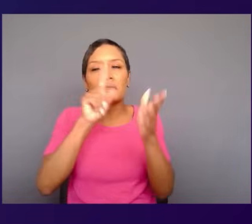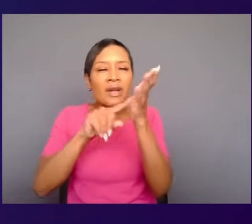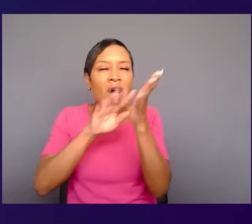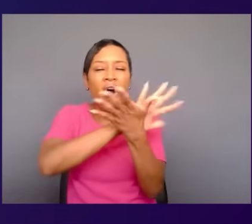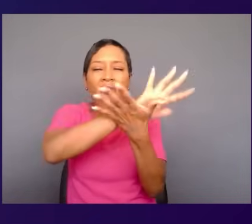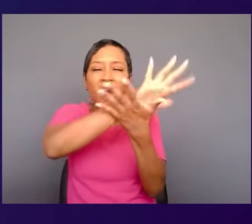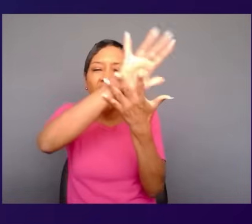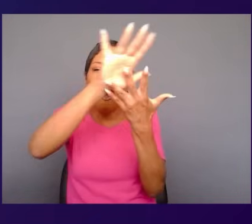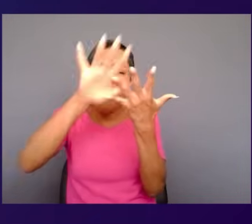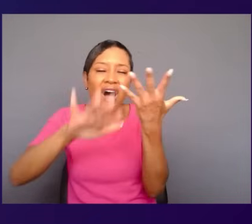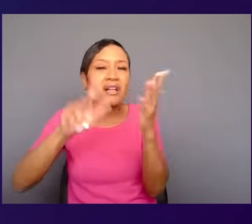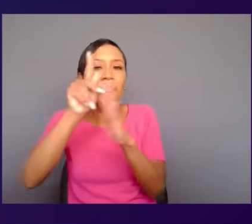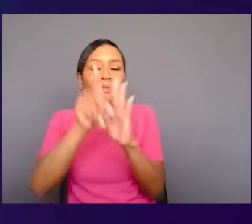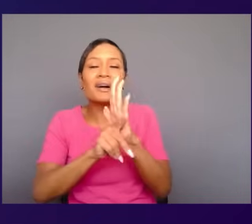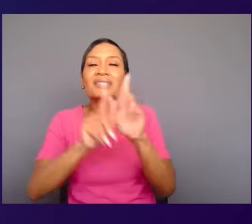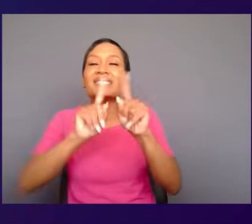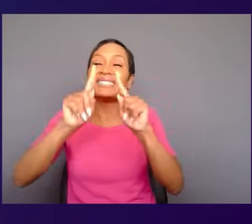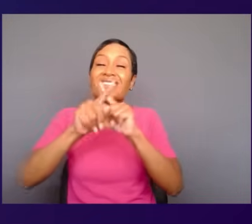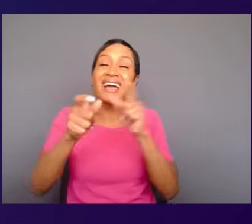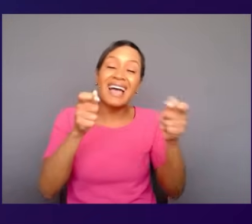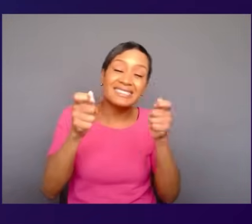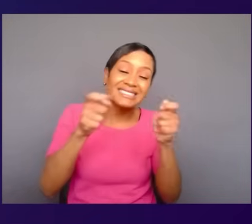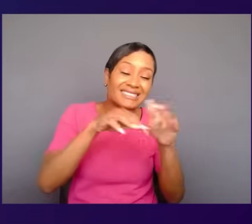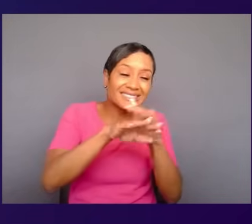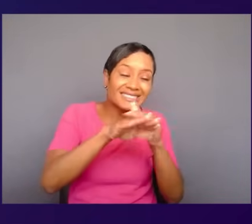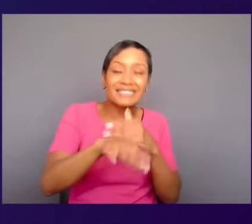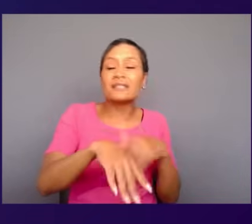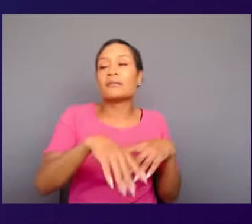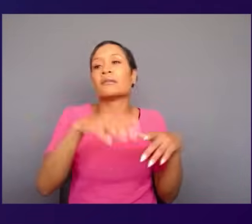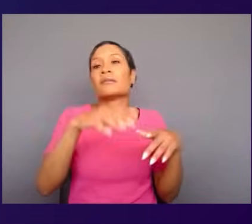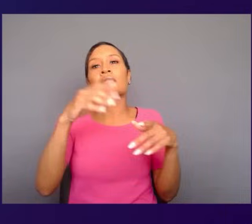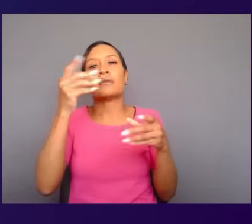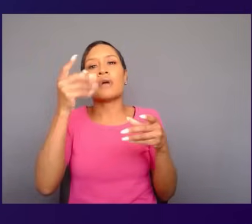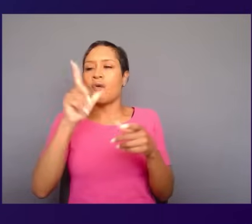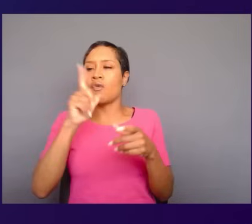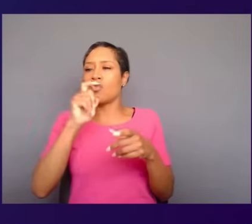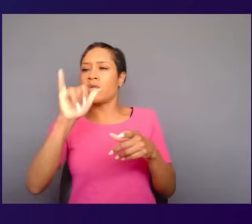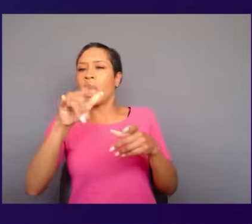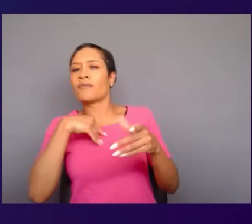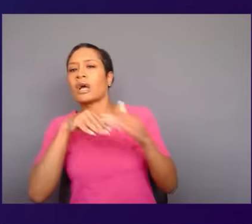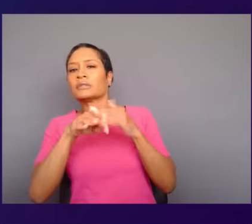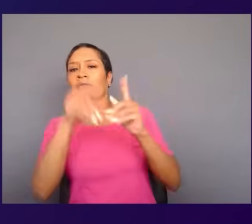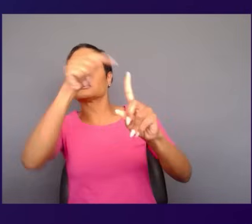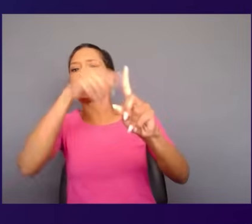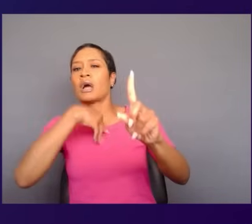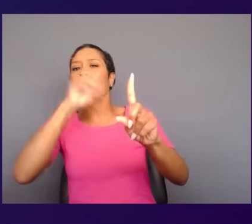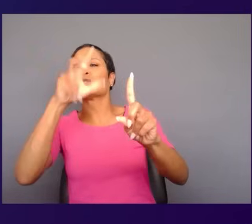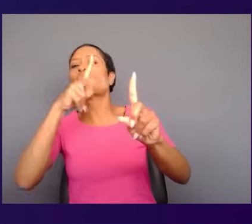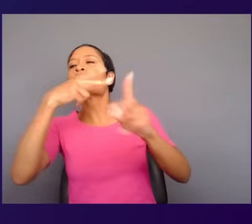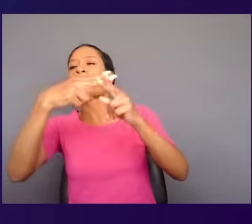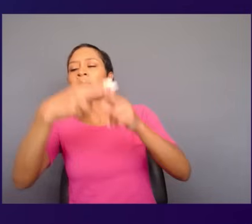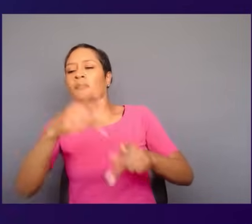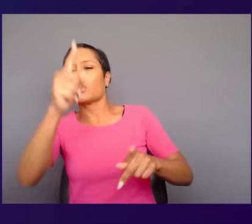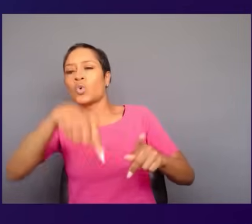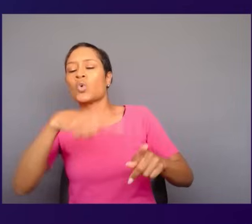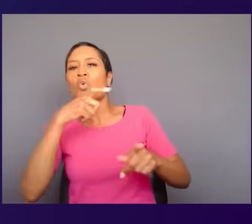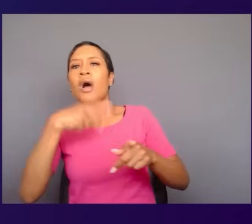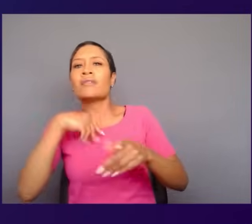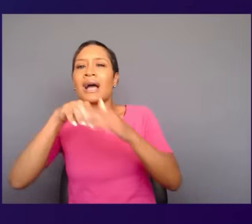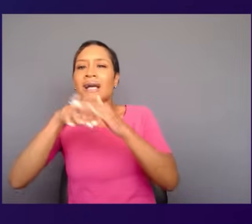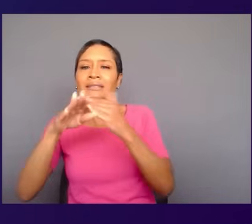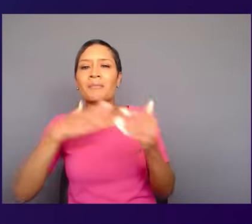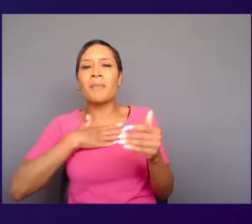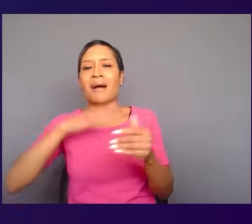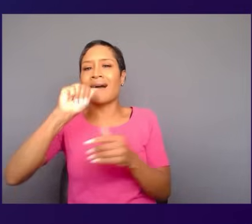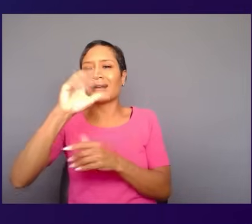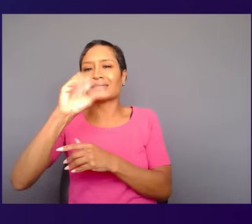policies involved, all the different access controls, and tells you exactly who has access to your S3 buckets and access points. Other options